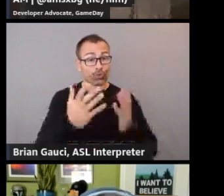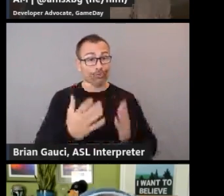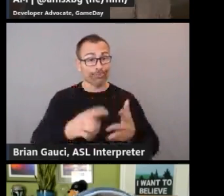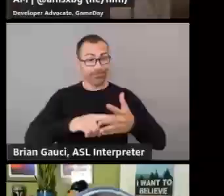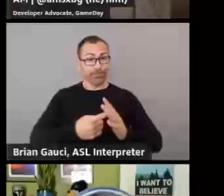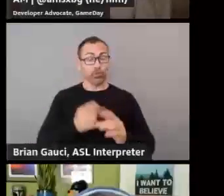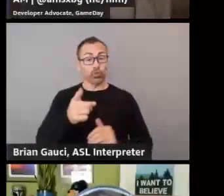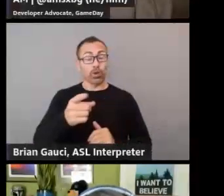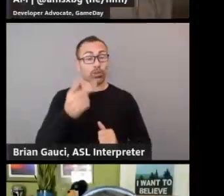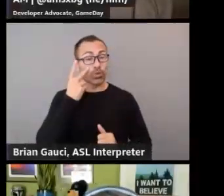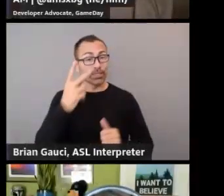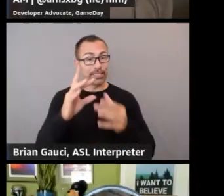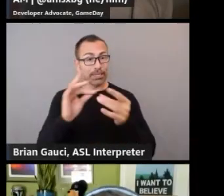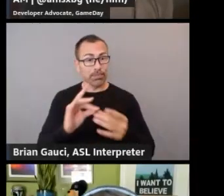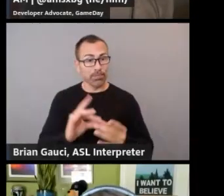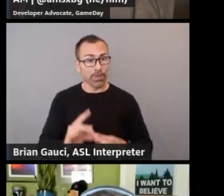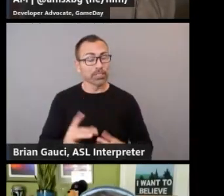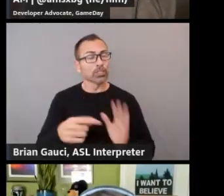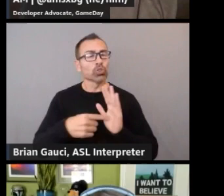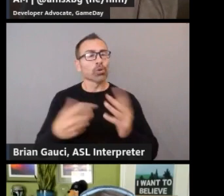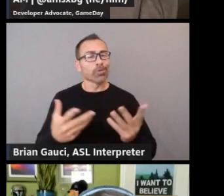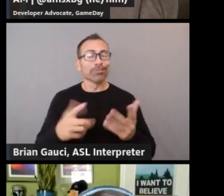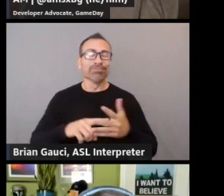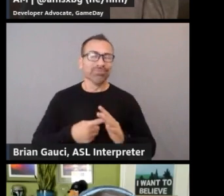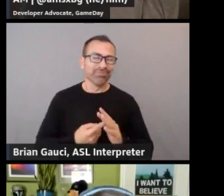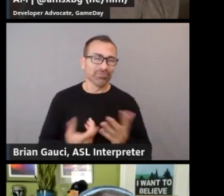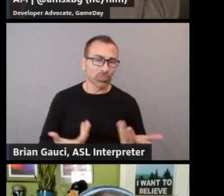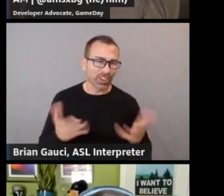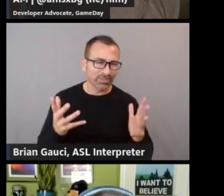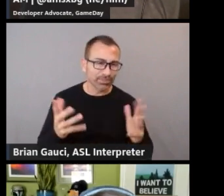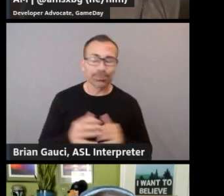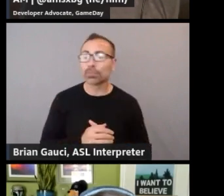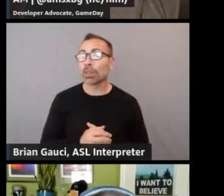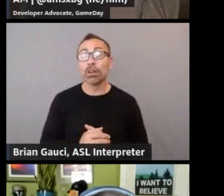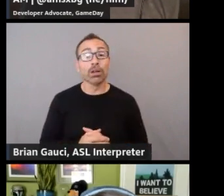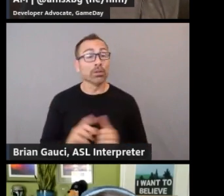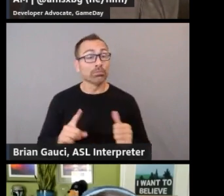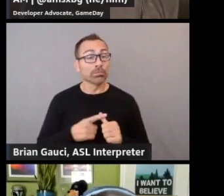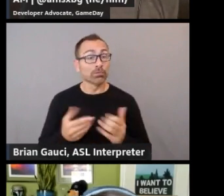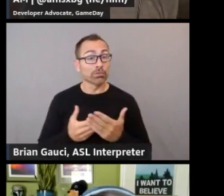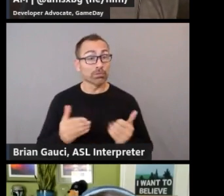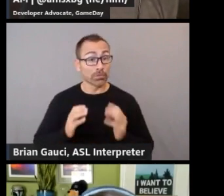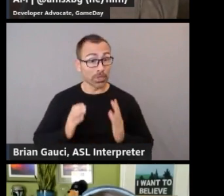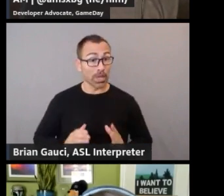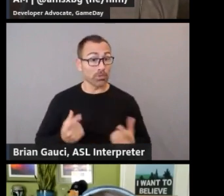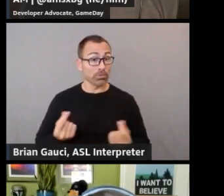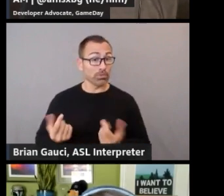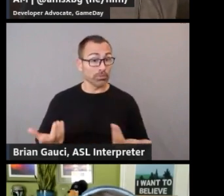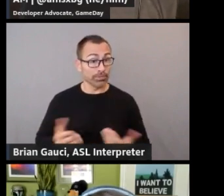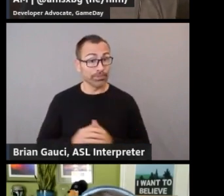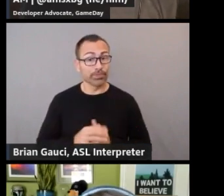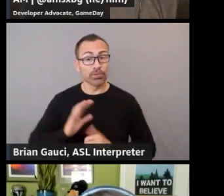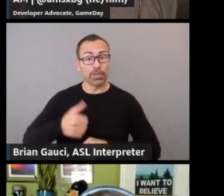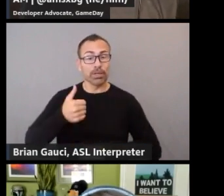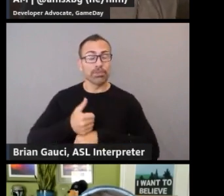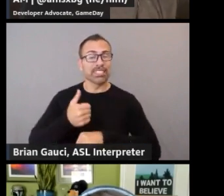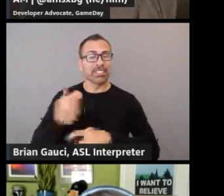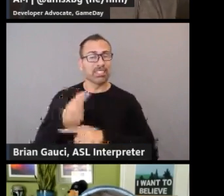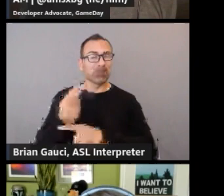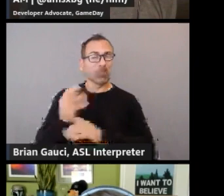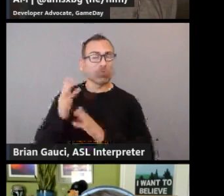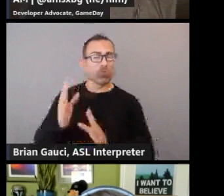that's just saying that things are starting up. Okay, so the first thing I'm going to do as a client is I'm going to set myself to be a